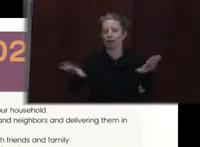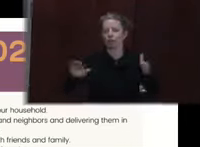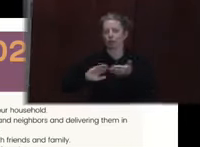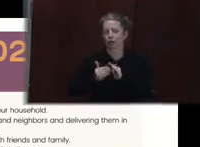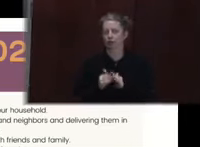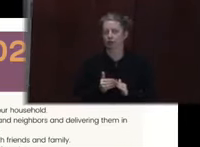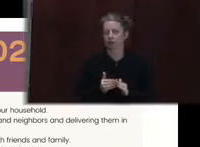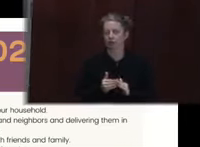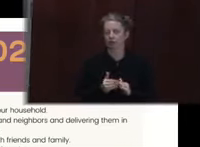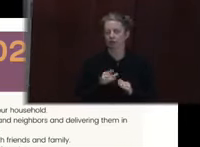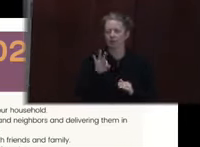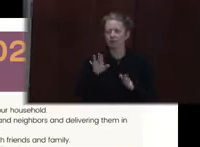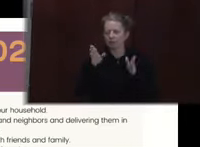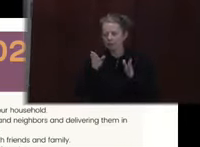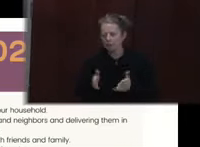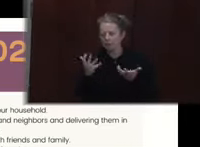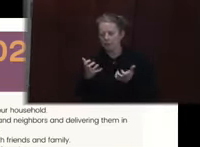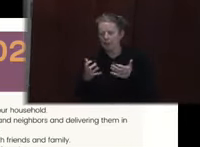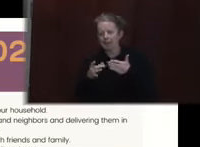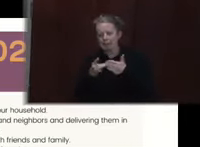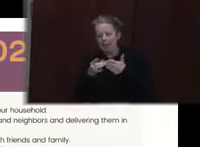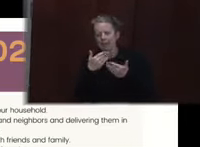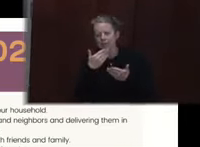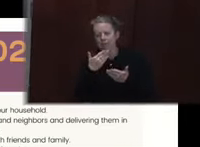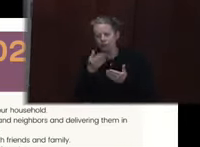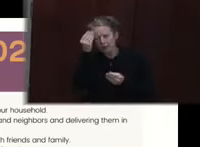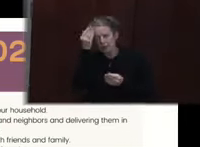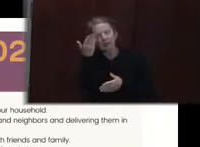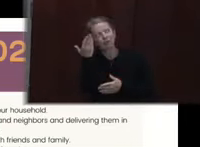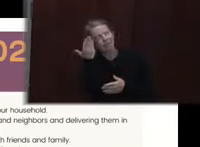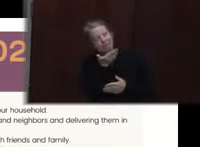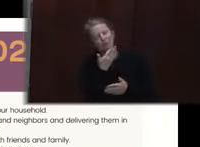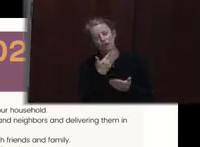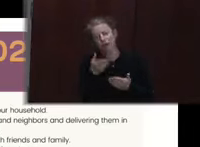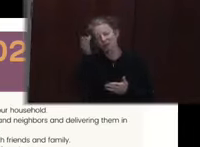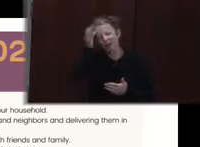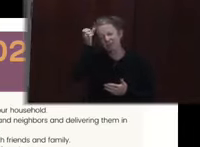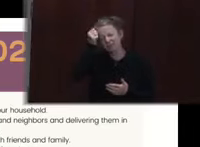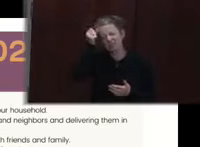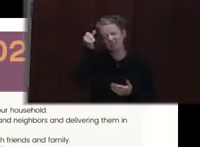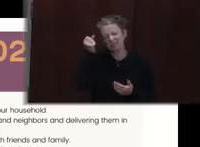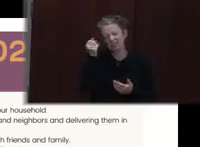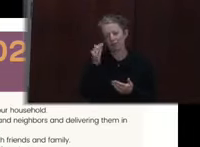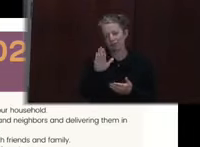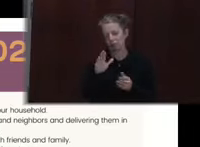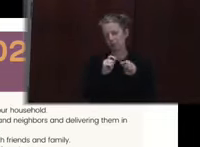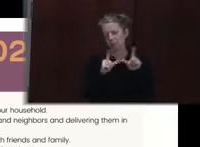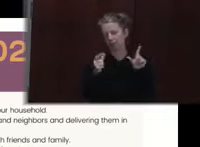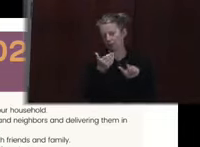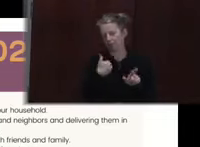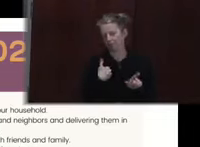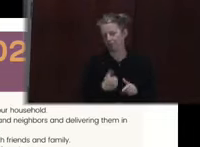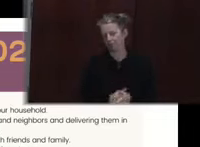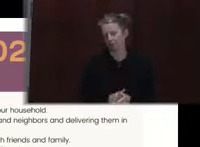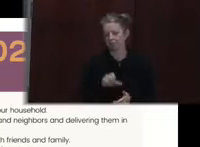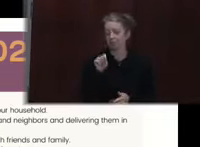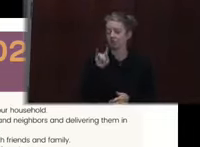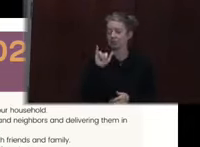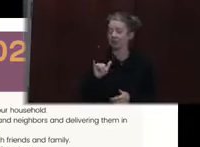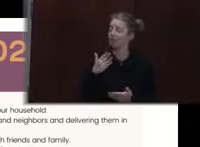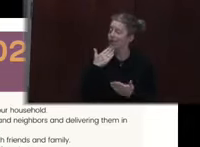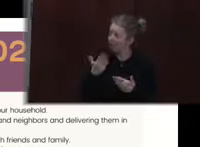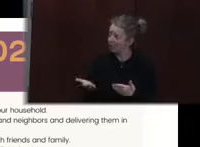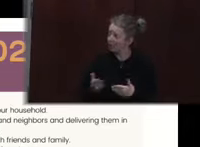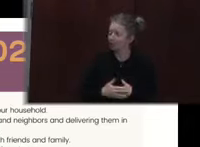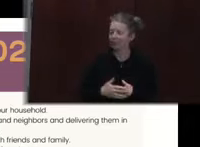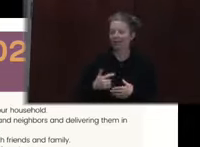for, for some guidance, that's some good common sense. That's a good common sense approach, I think, on that slide. Well, thank you. I